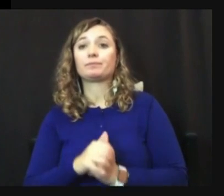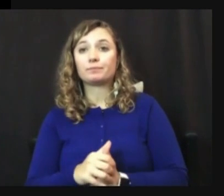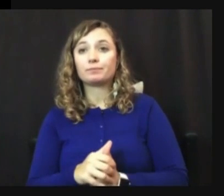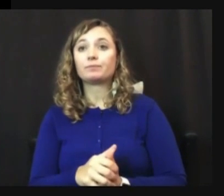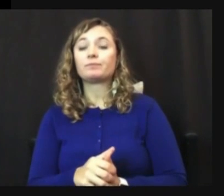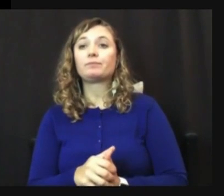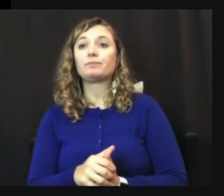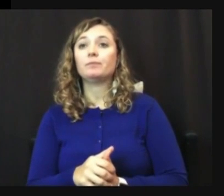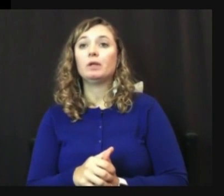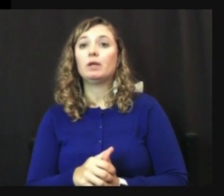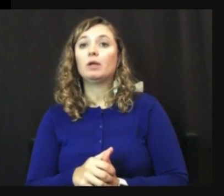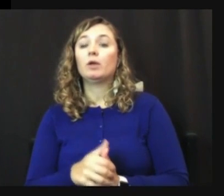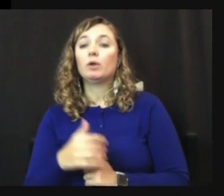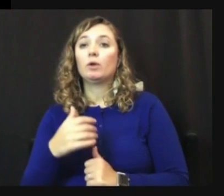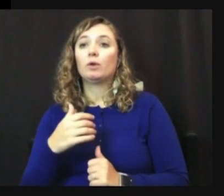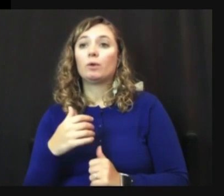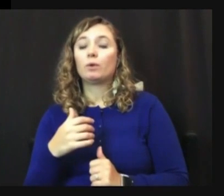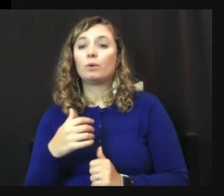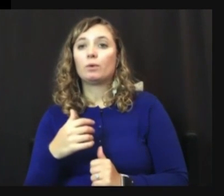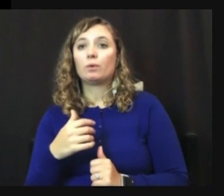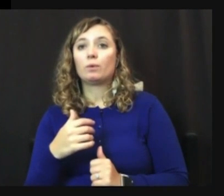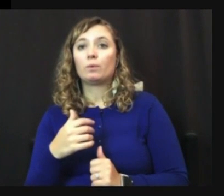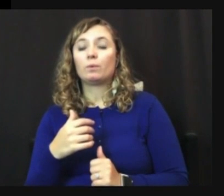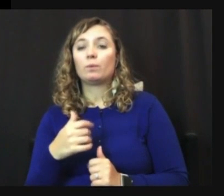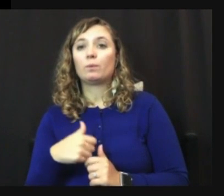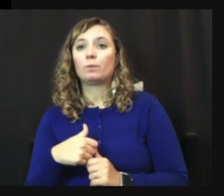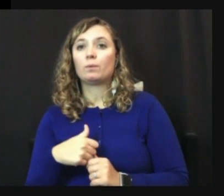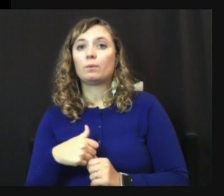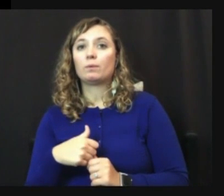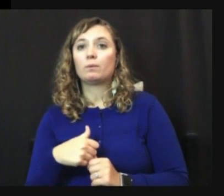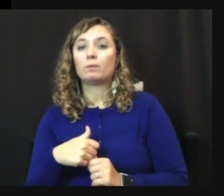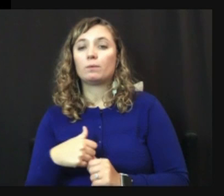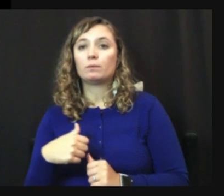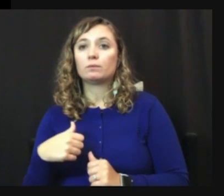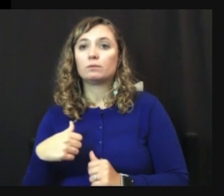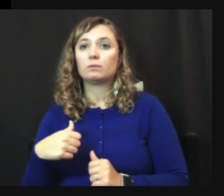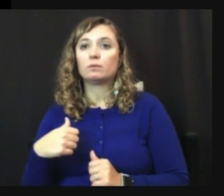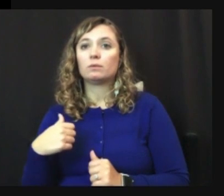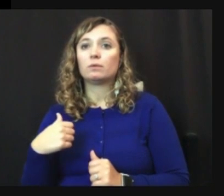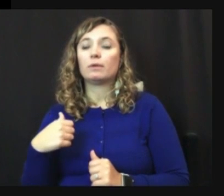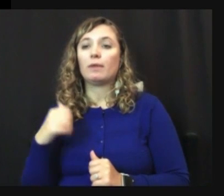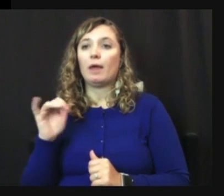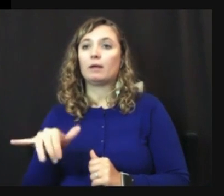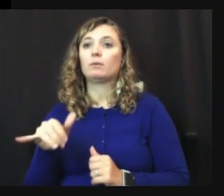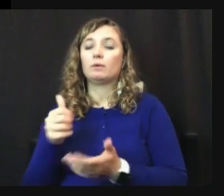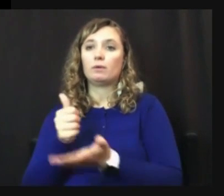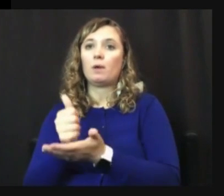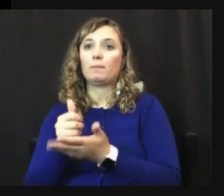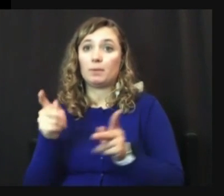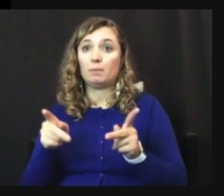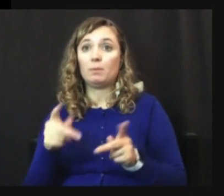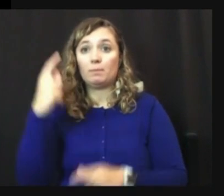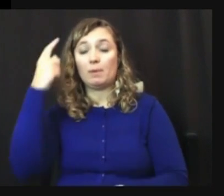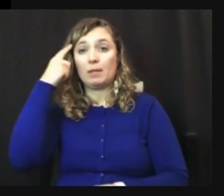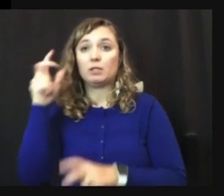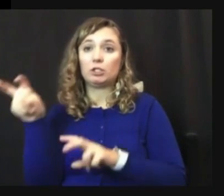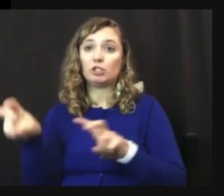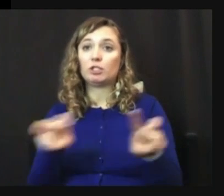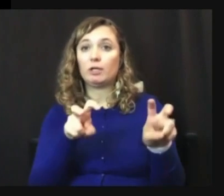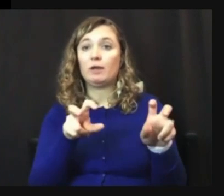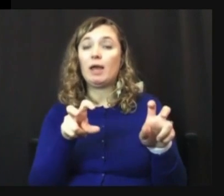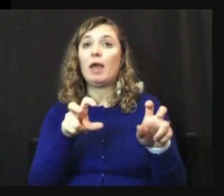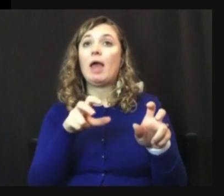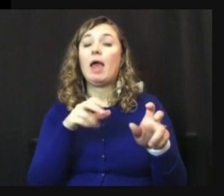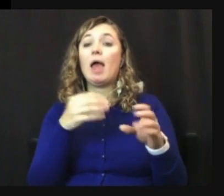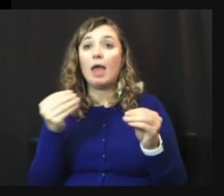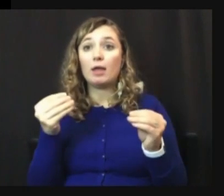be able to shift that mental, and then having wait time after that shift, even if it's a